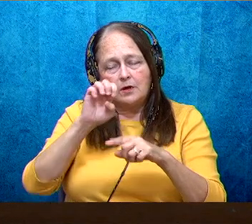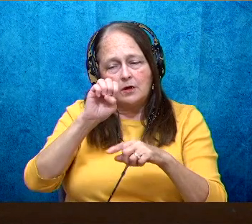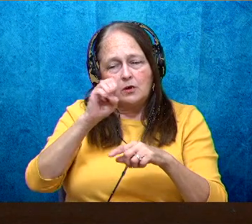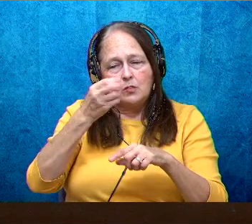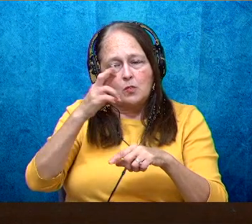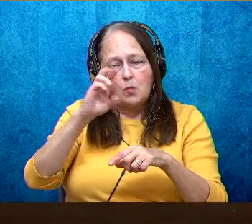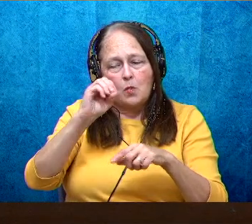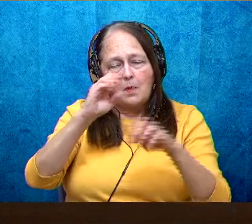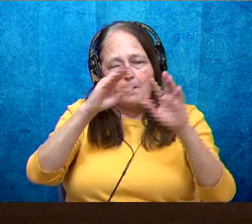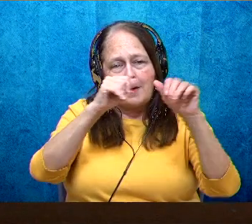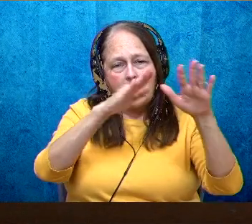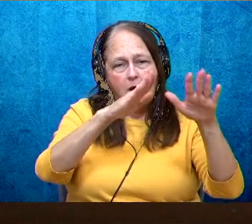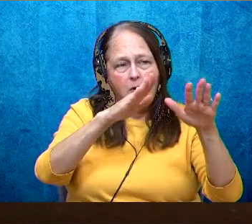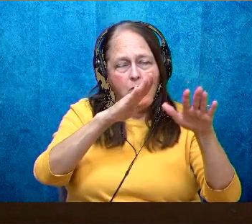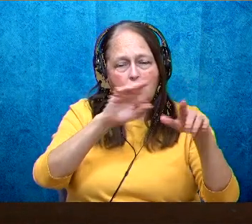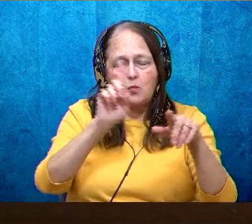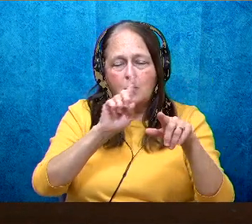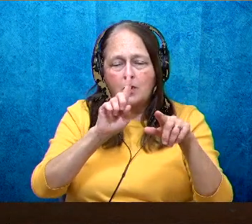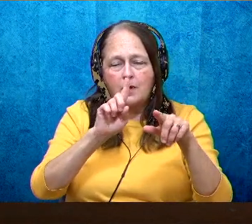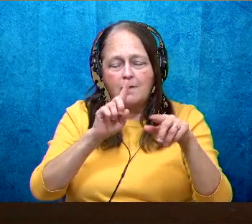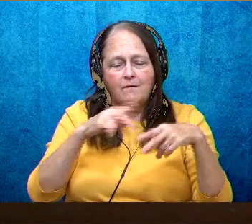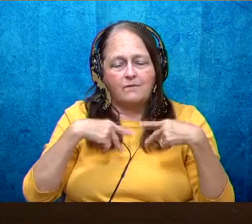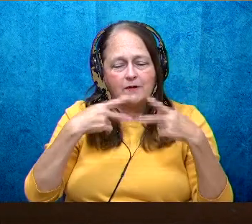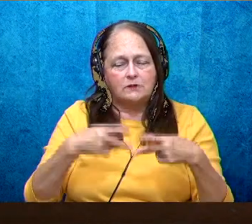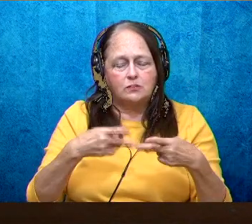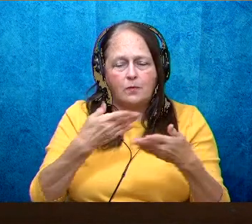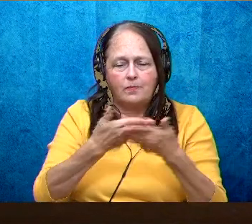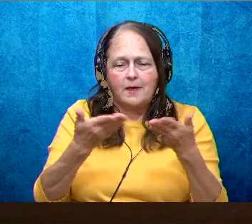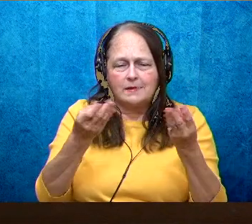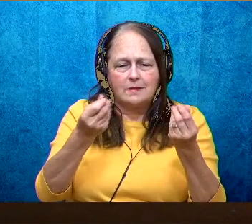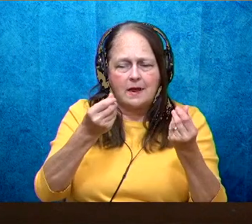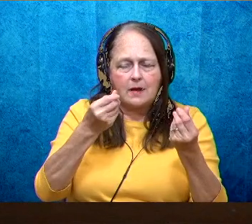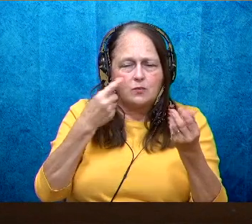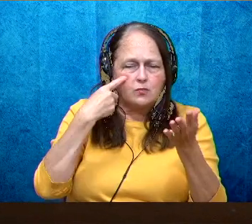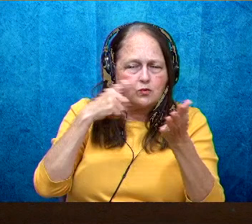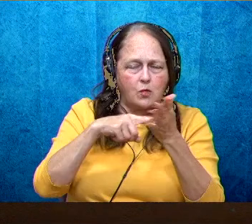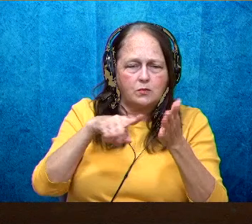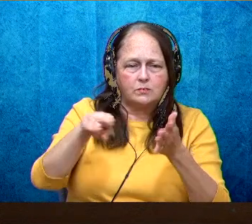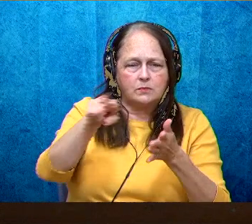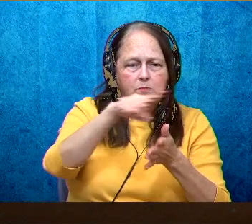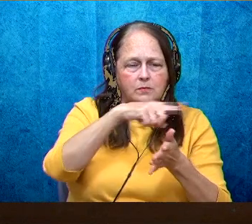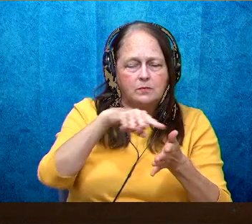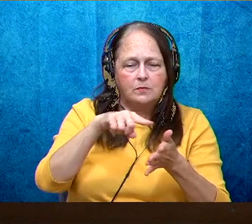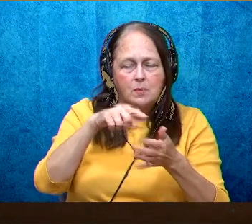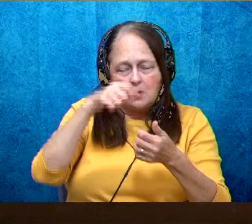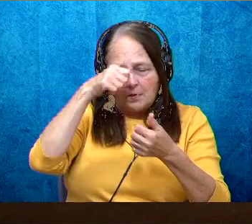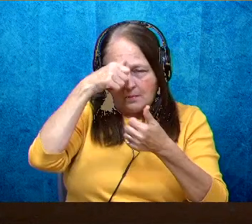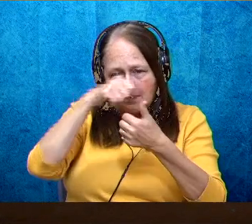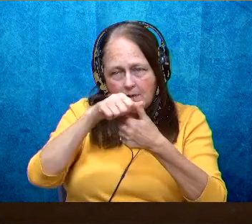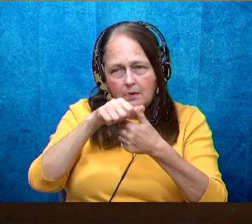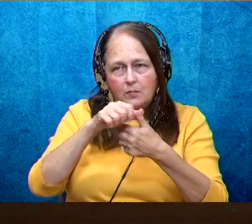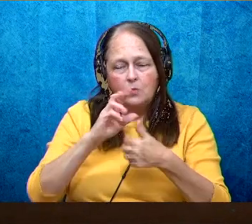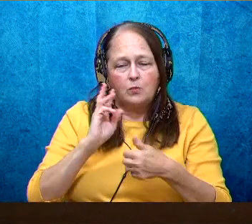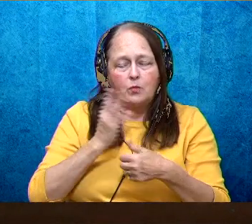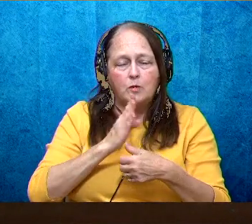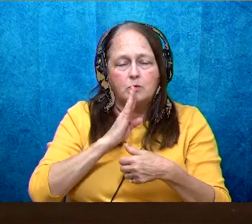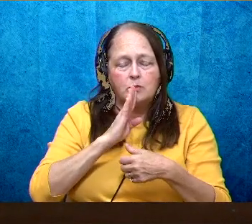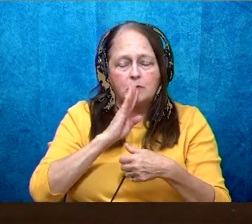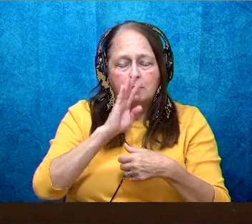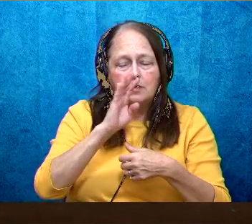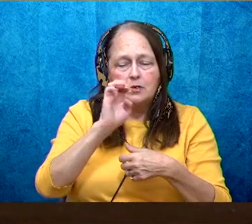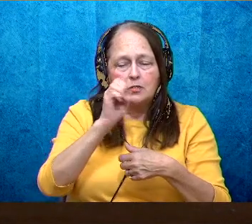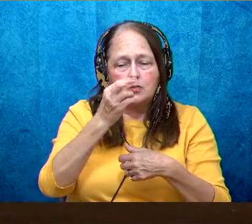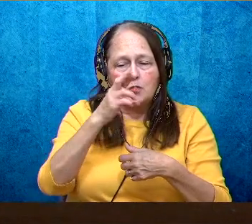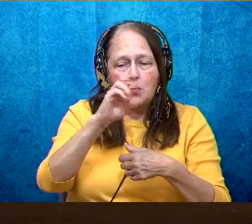Mountains. What physical features might contribute to this population distribution? So remember what we said. The Ural